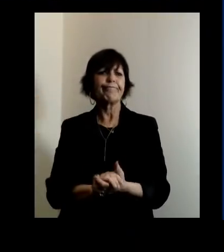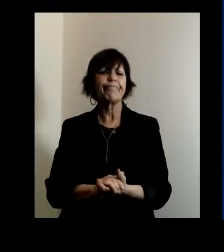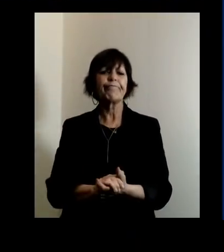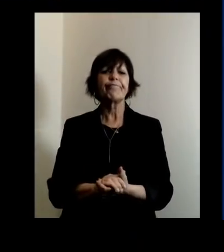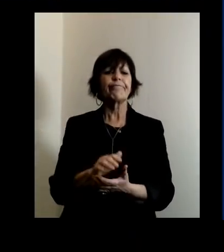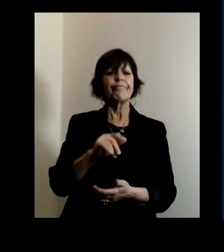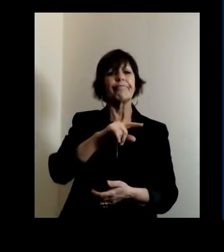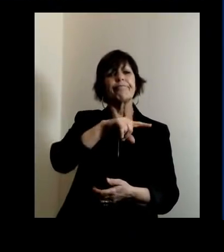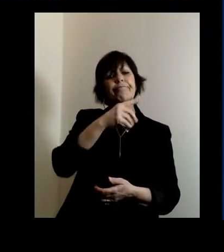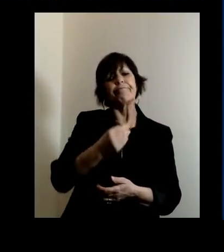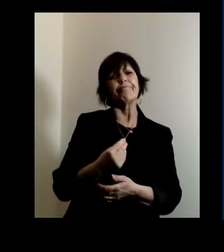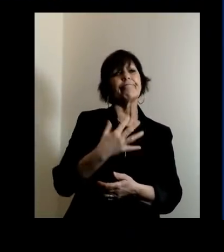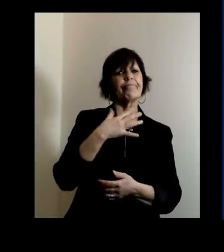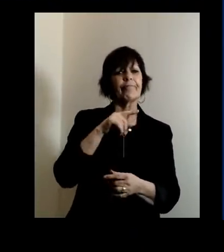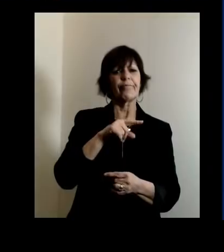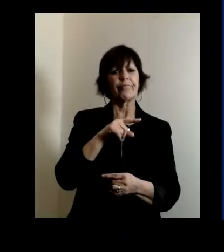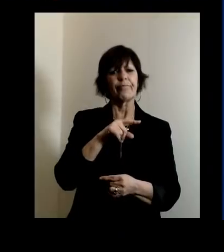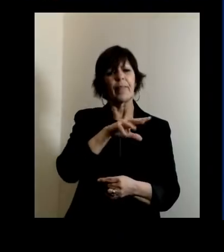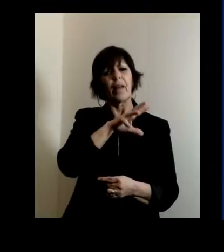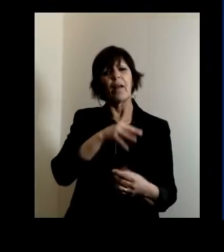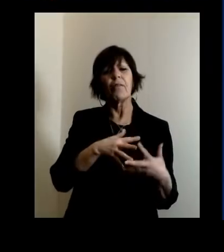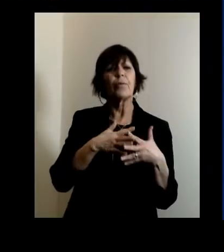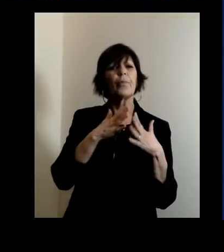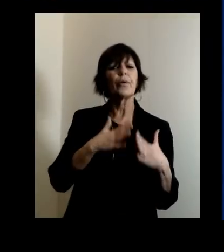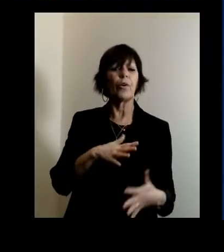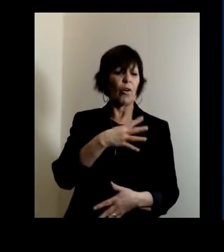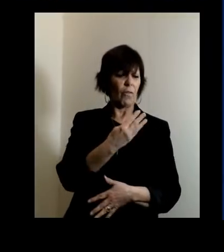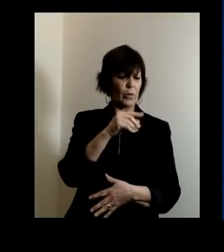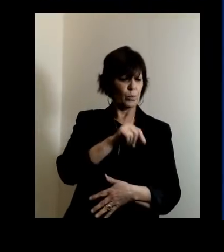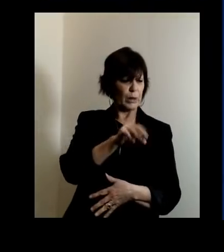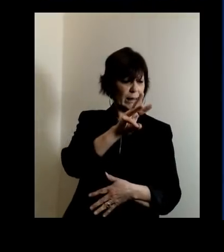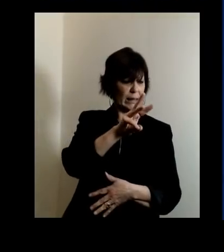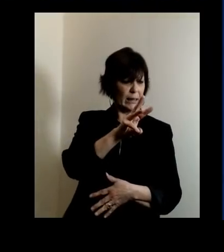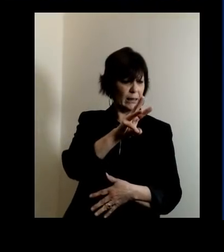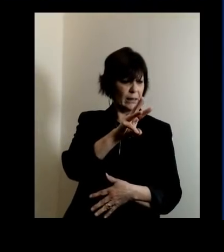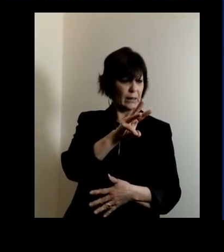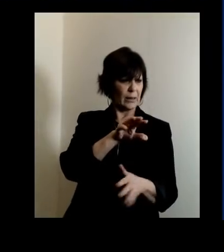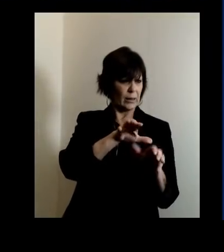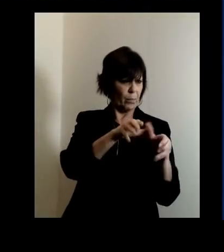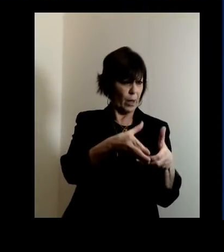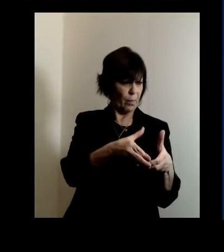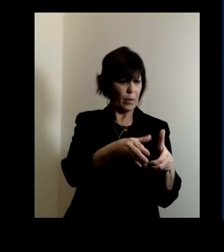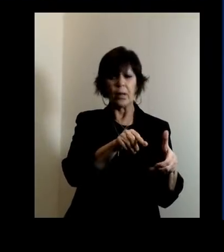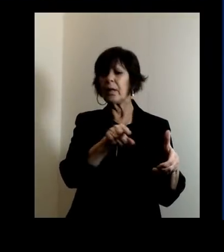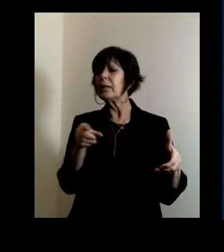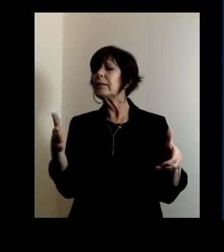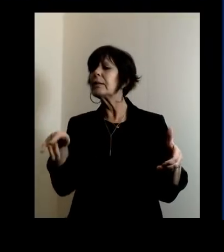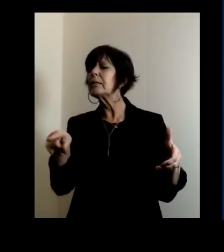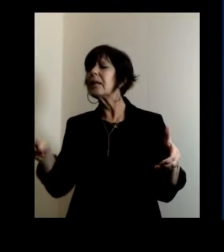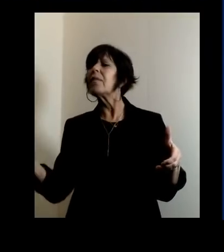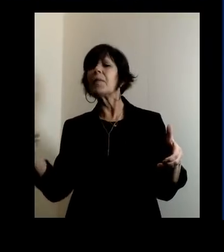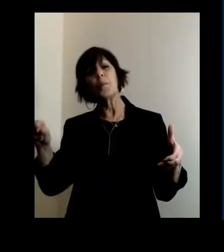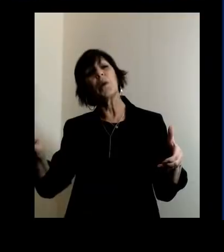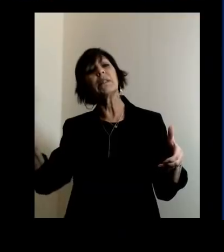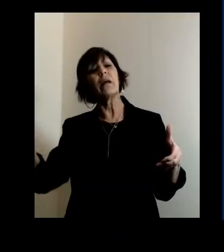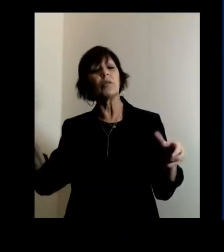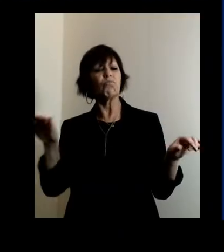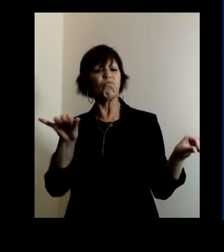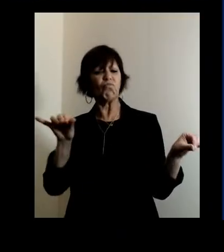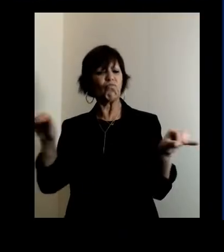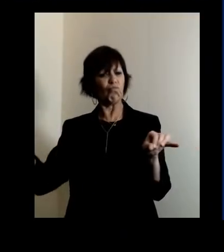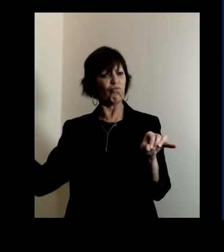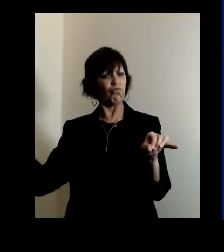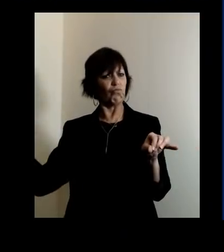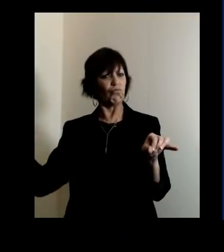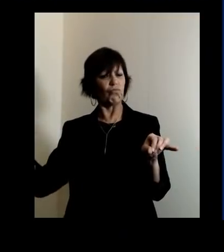African Americans make up 14.6% of the population, and they've made up 15.7% of the fatalities.